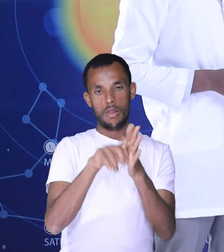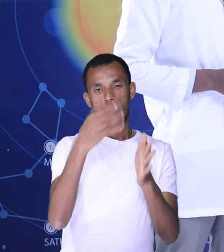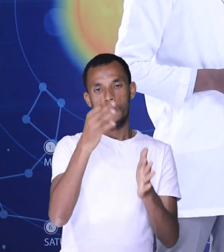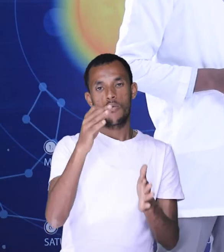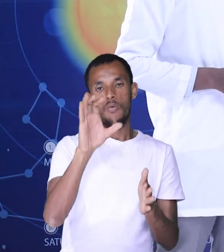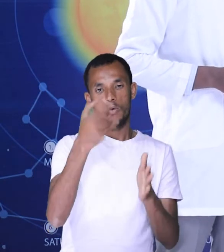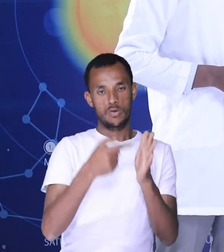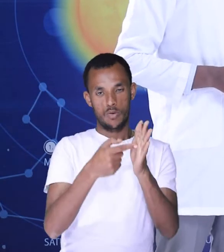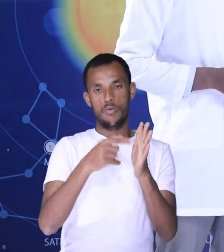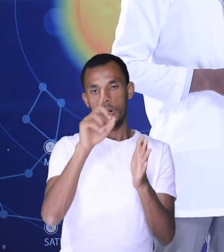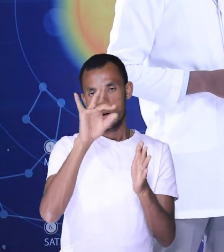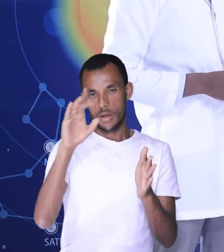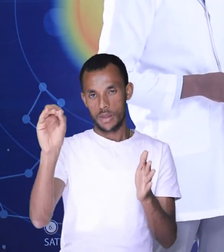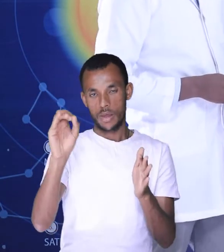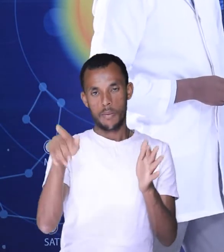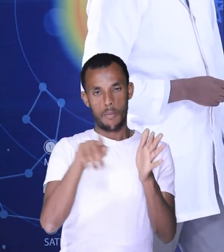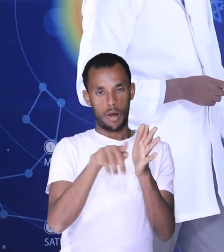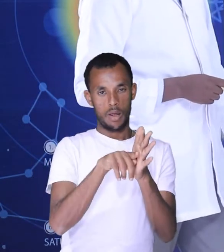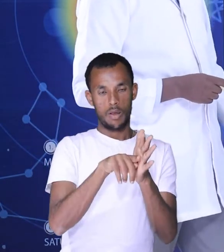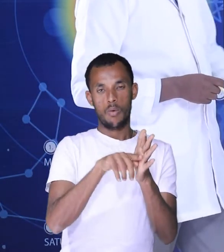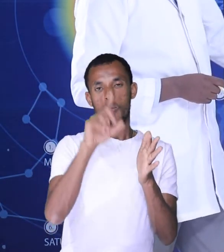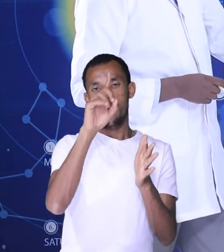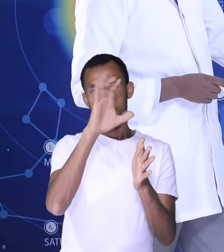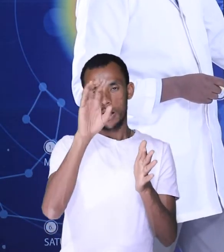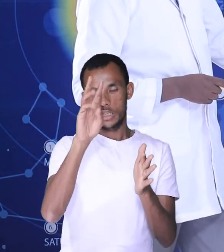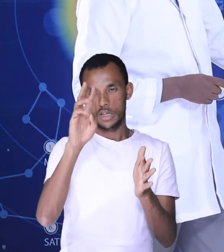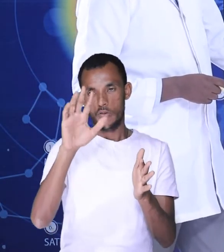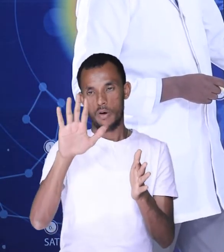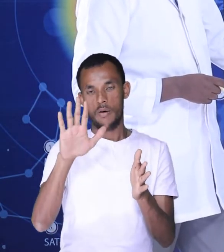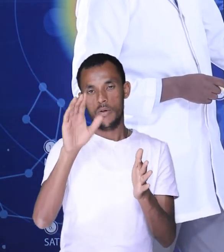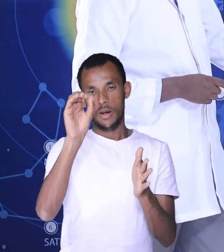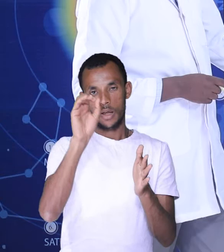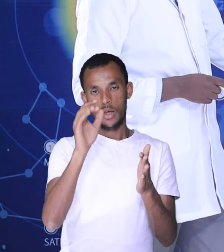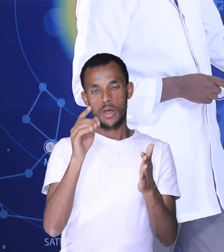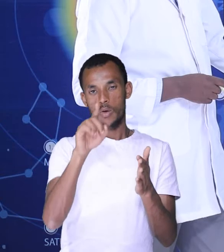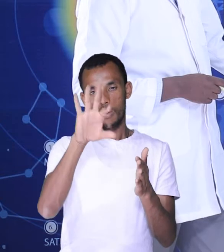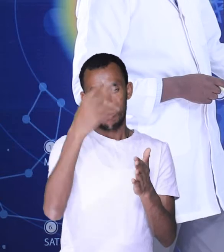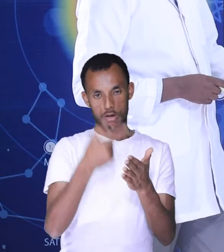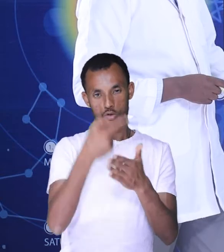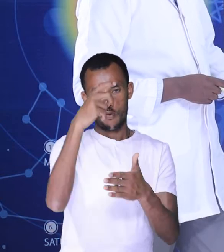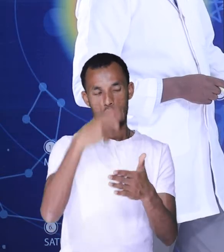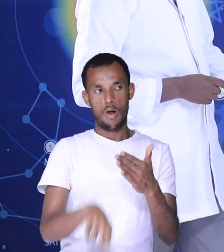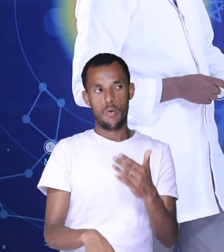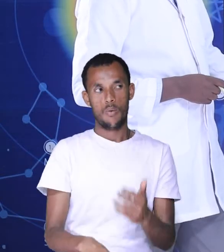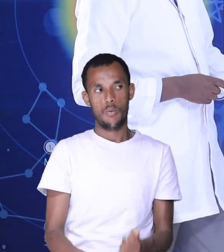cos of 180 degree minus 165 degree, which is this value,